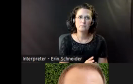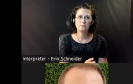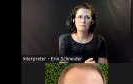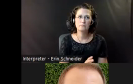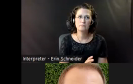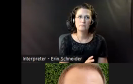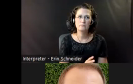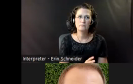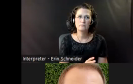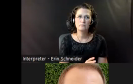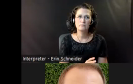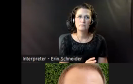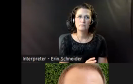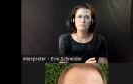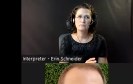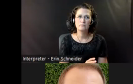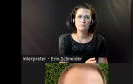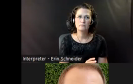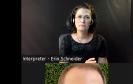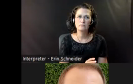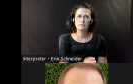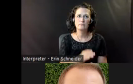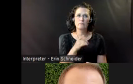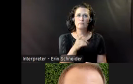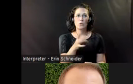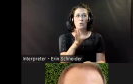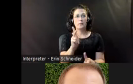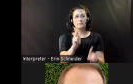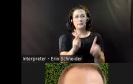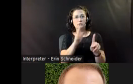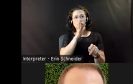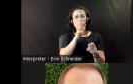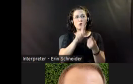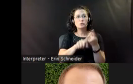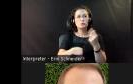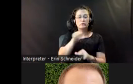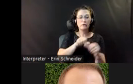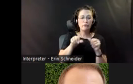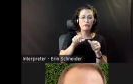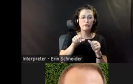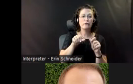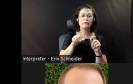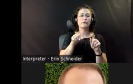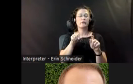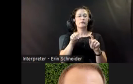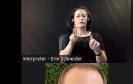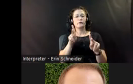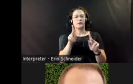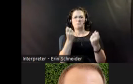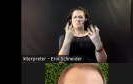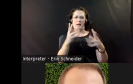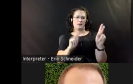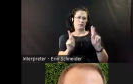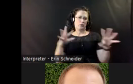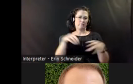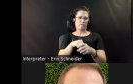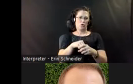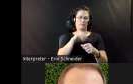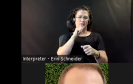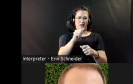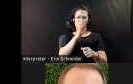many-to-many conversations. People are talking to each other. Nobody's really sure of who does what. Many people are involved, not necessarily talking to each